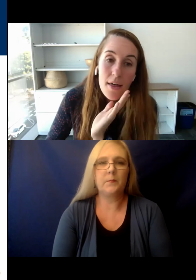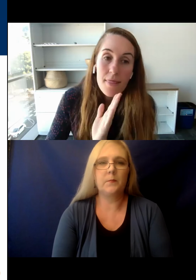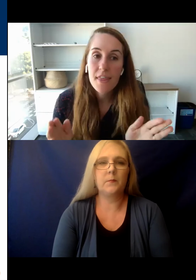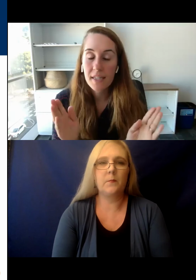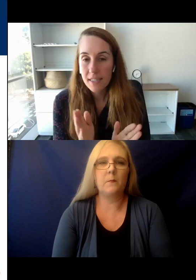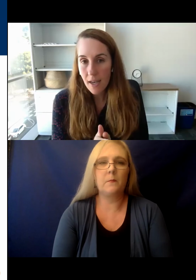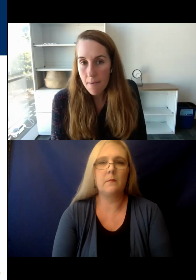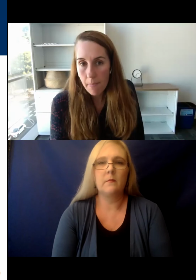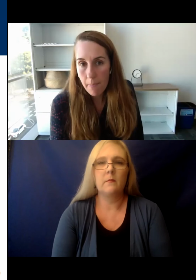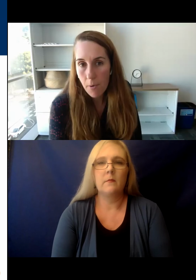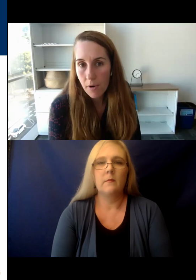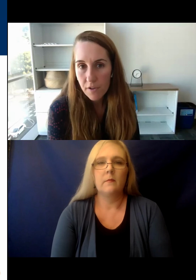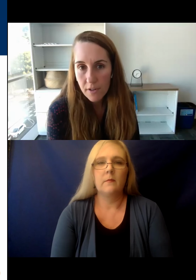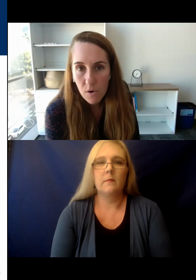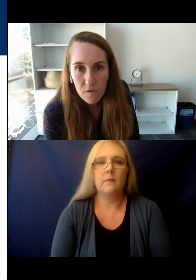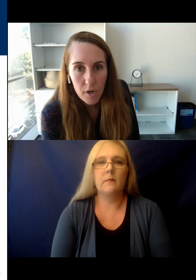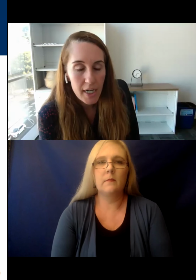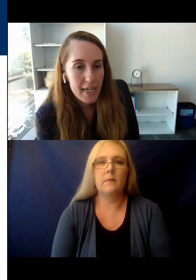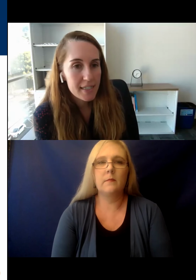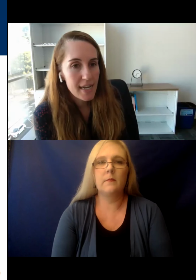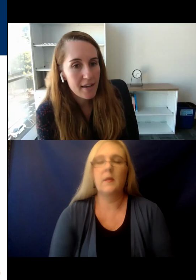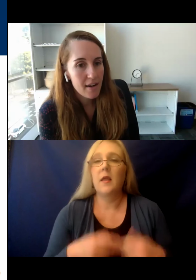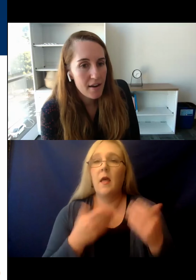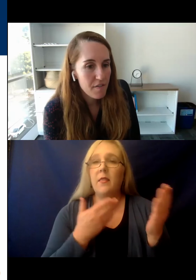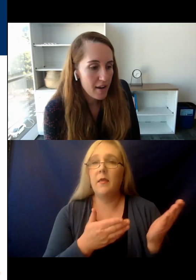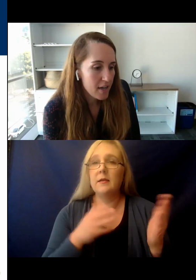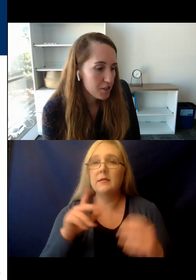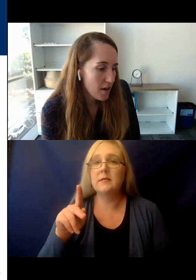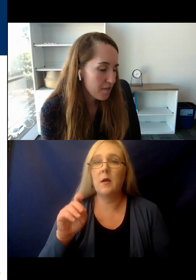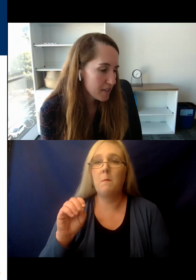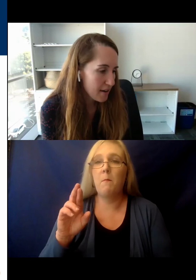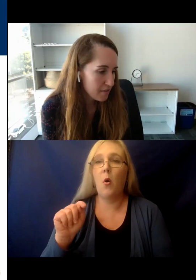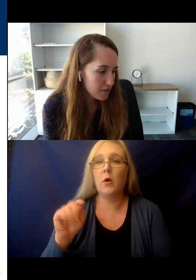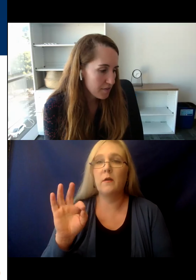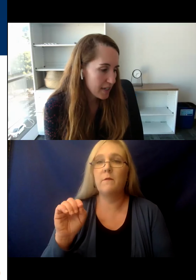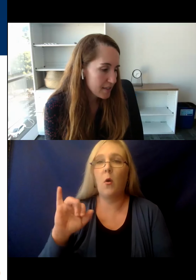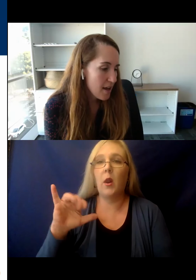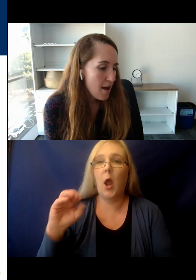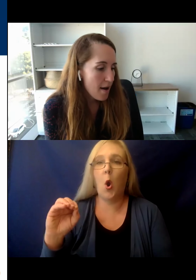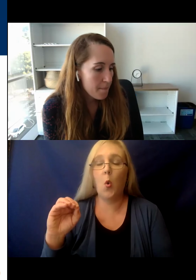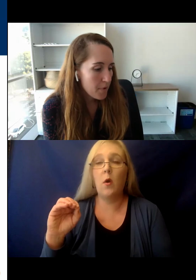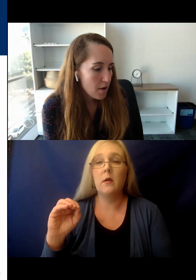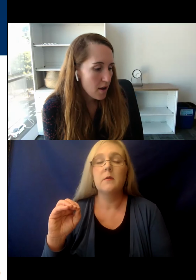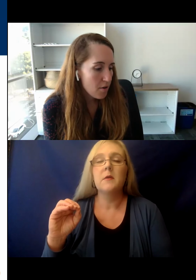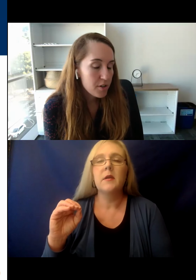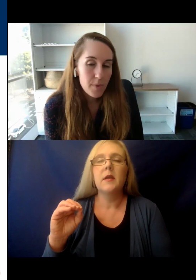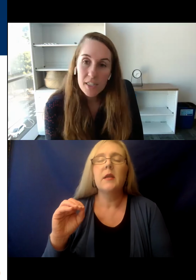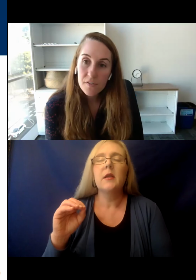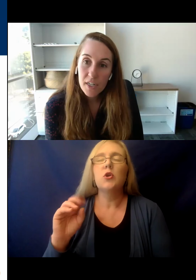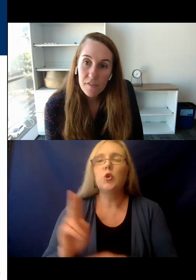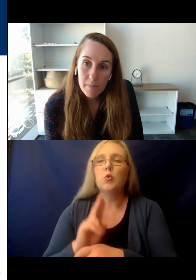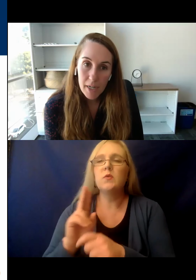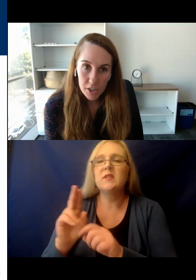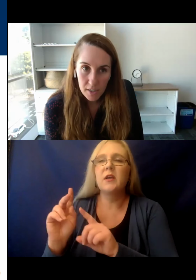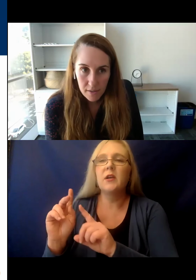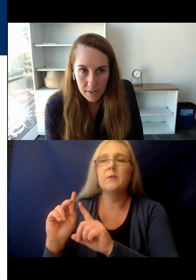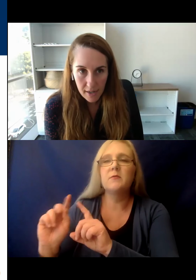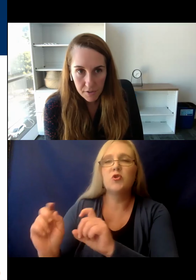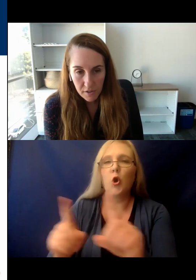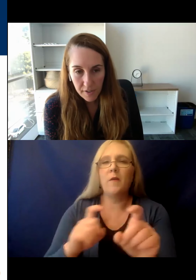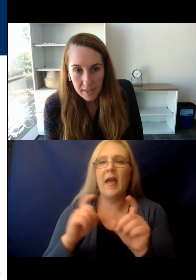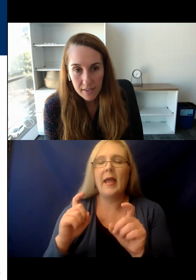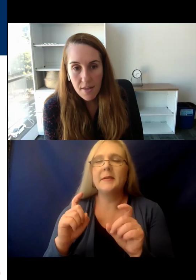So this portfolio of work is taking advantage of a set of surveys called a request for